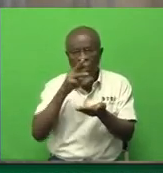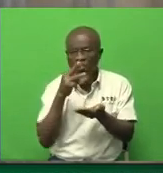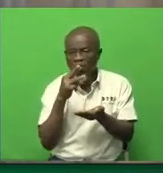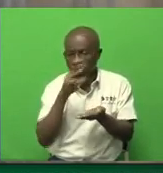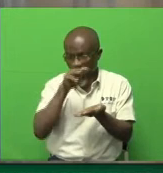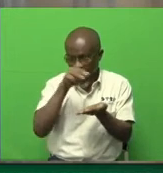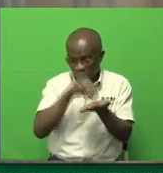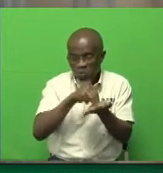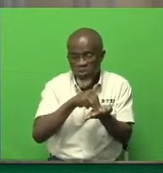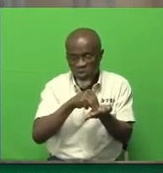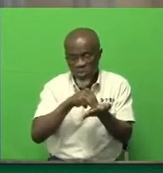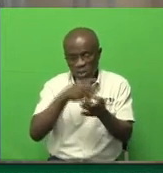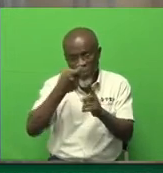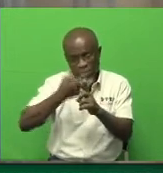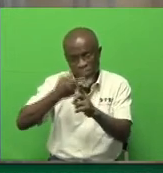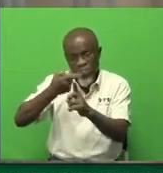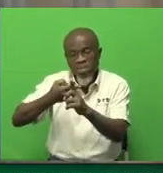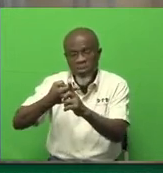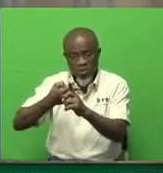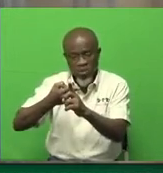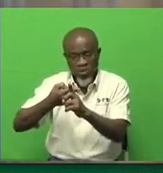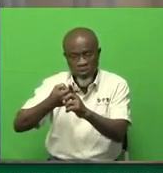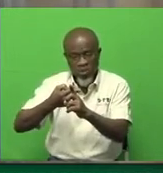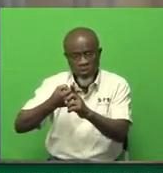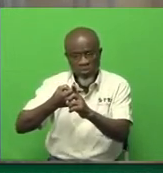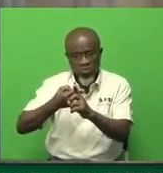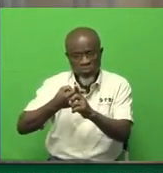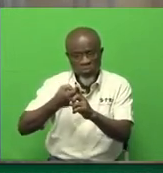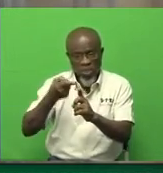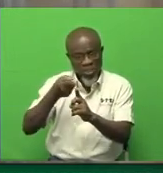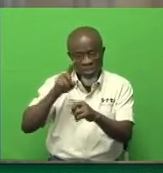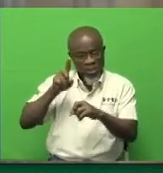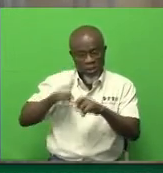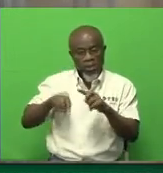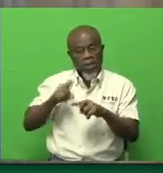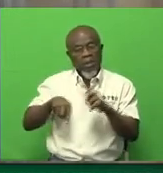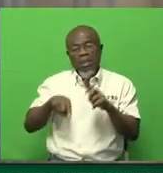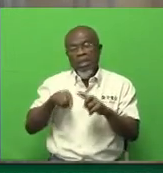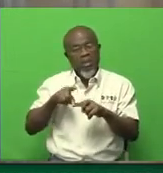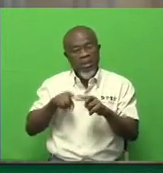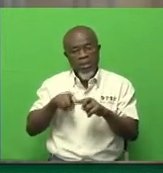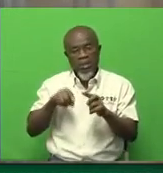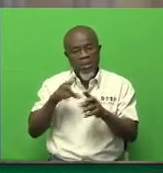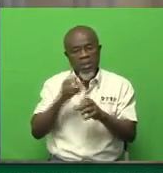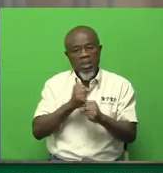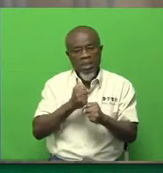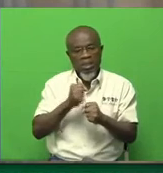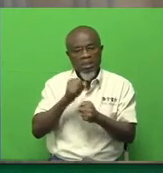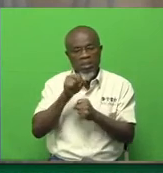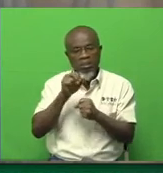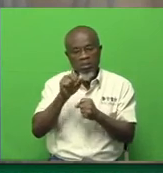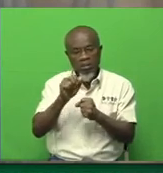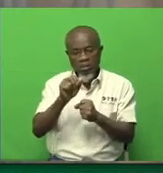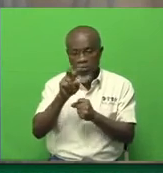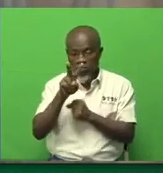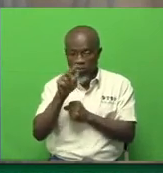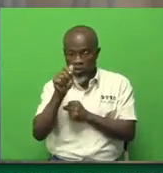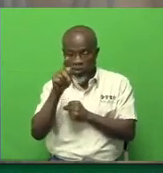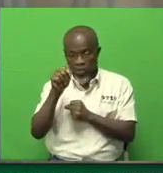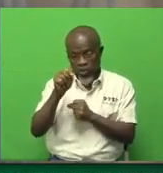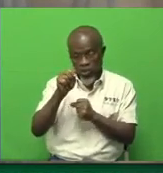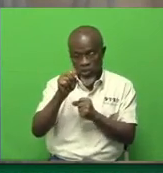companies who will no longer be able to get vat refunds because they are no longer in meeting the threshold will not be able to claim